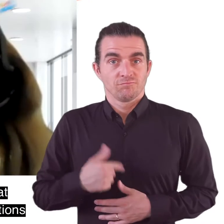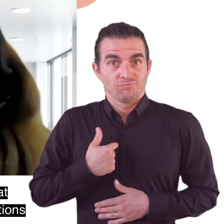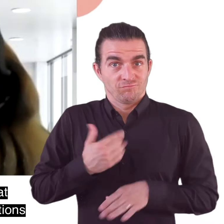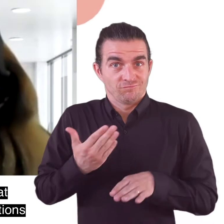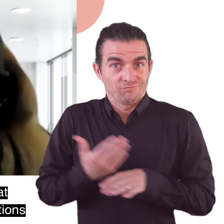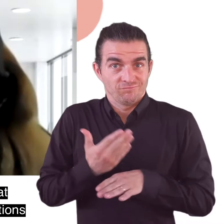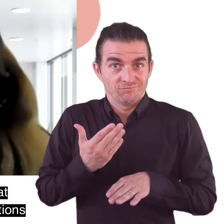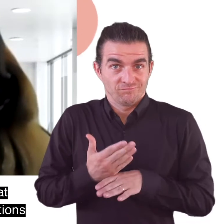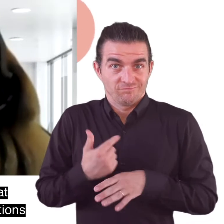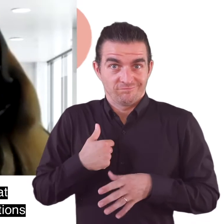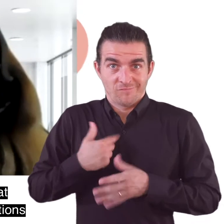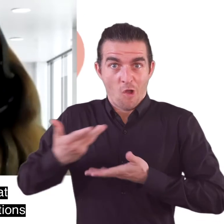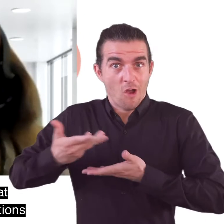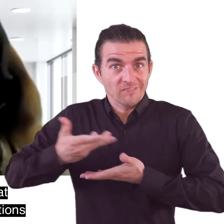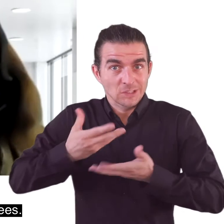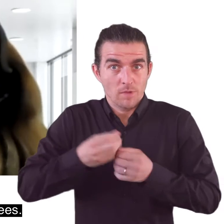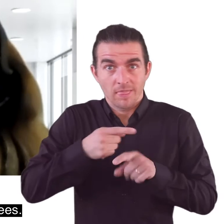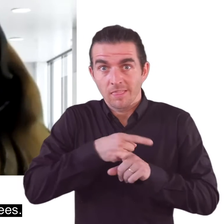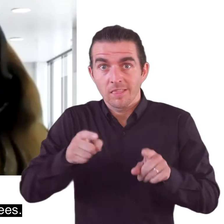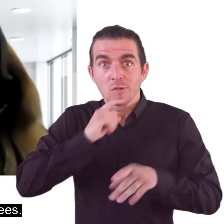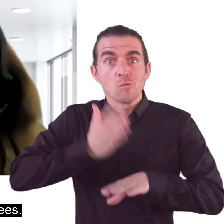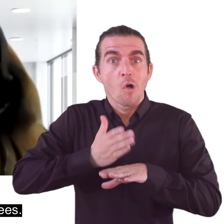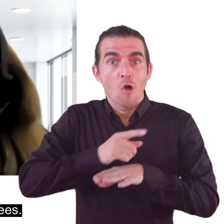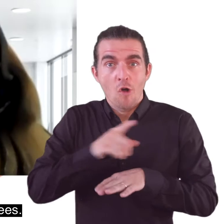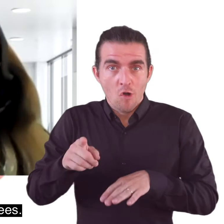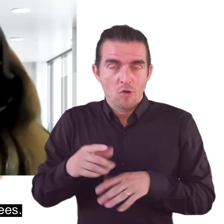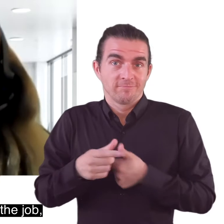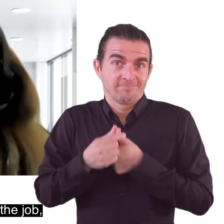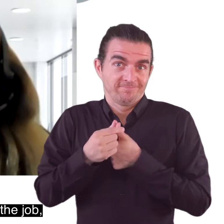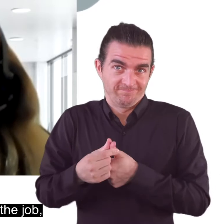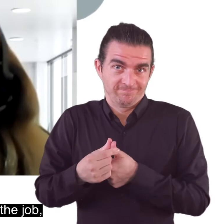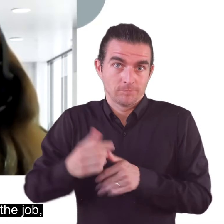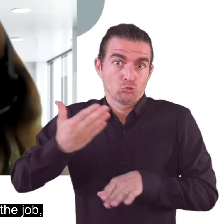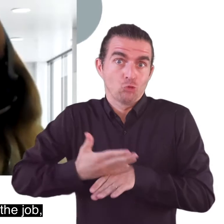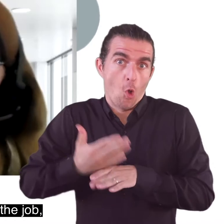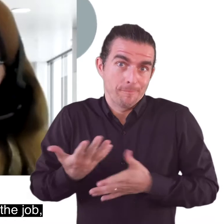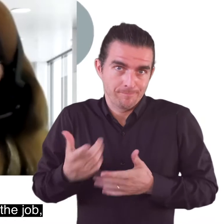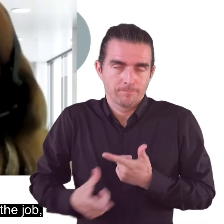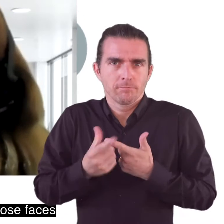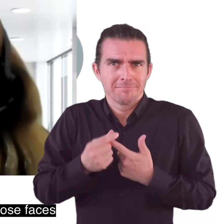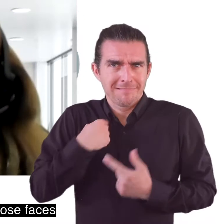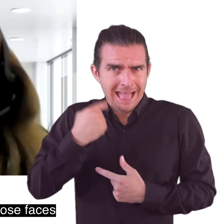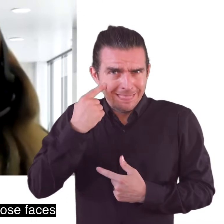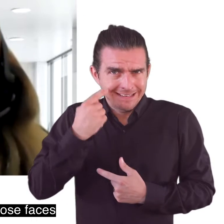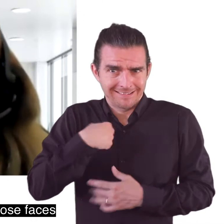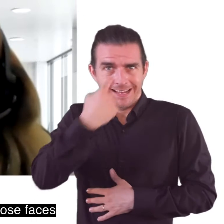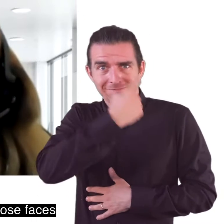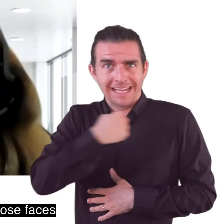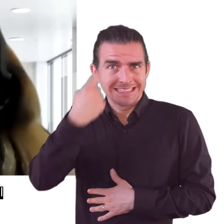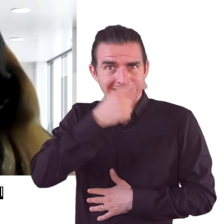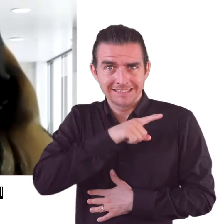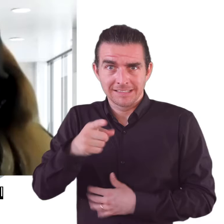part of my role is that I'm just having conversations all the time with employees. I've got one of those, A, it's the job, but B, I think I've got one of